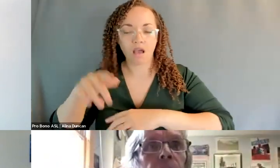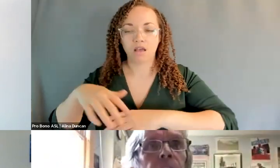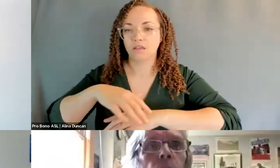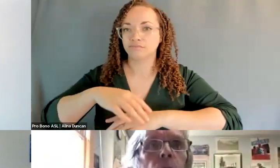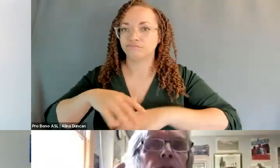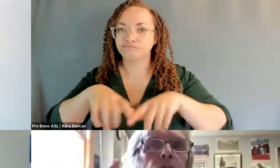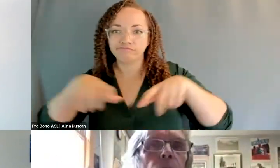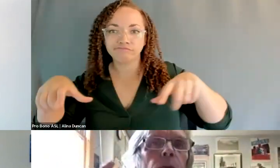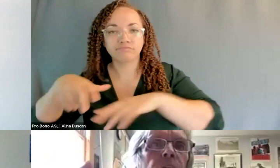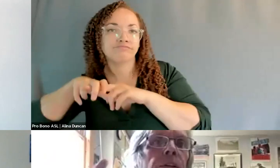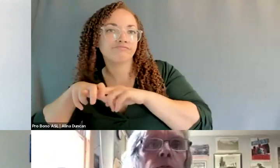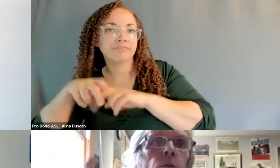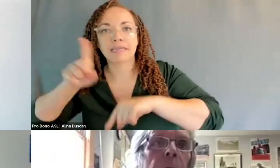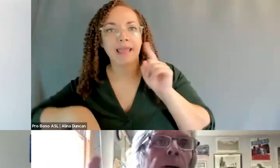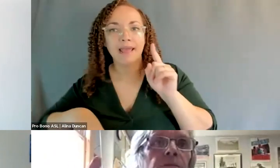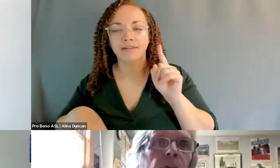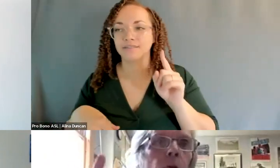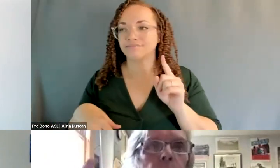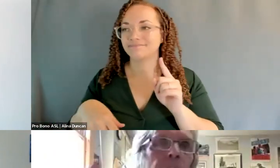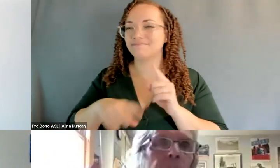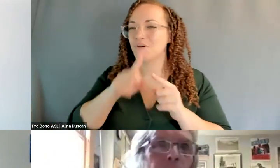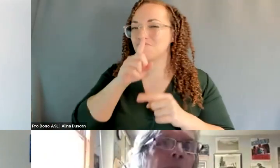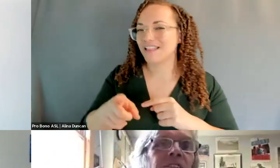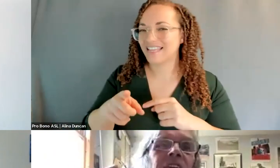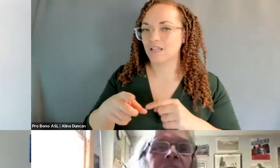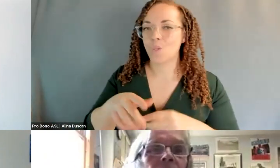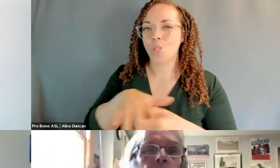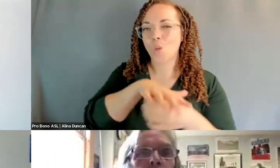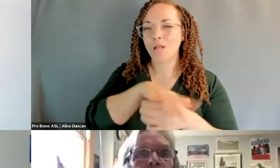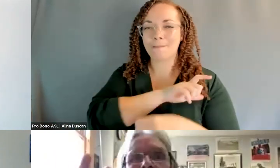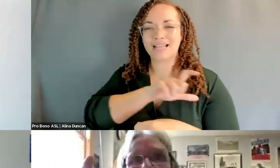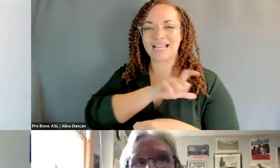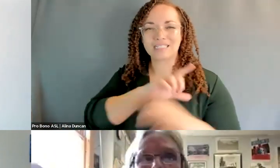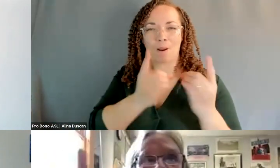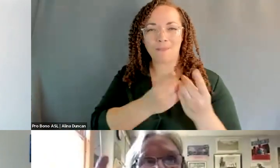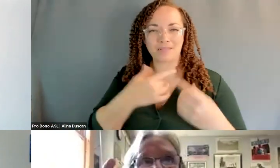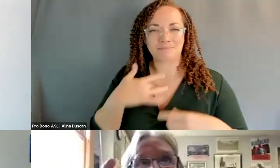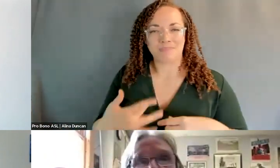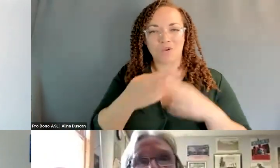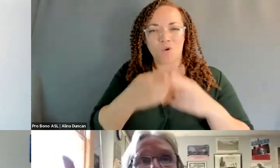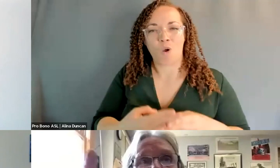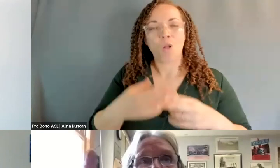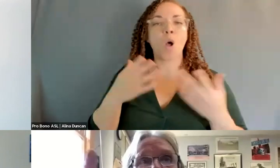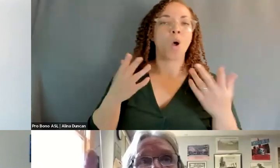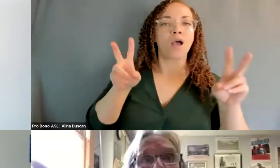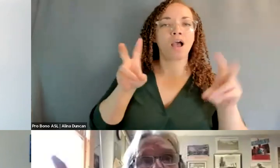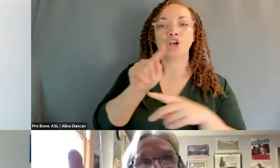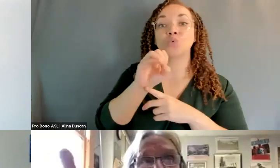enforcement, they call it tools in the toolbox for local police departments and business improvement district